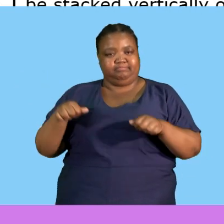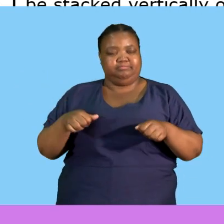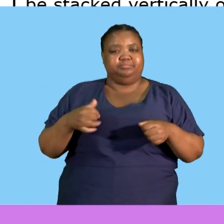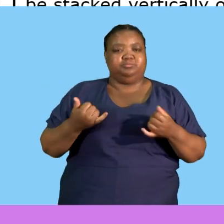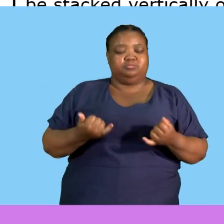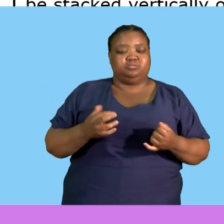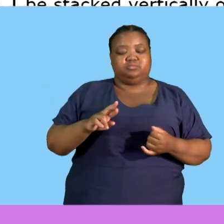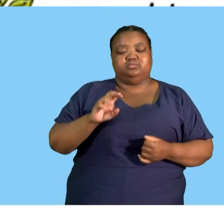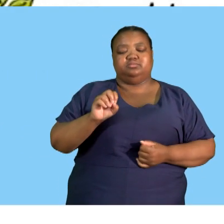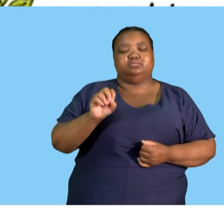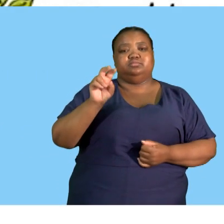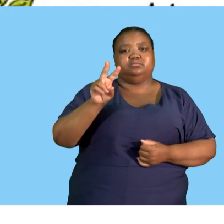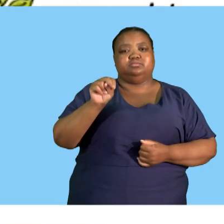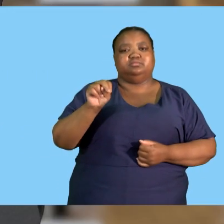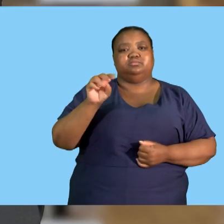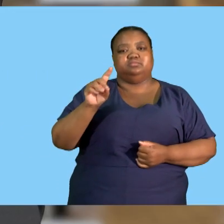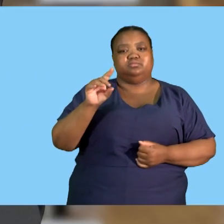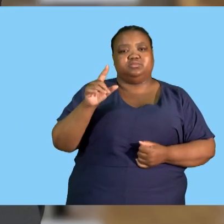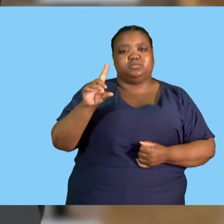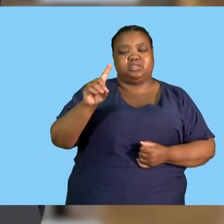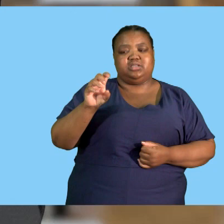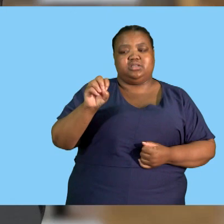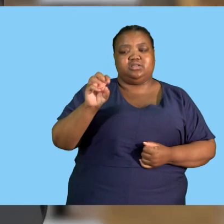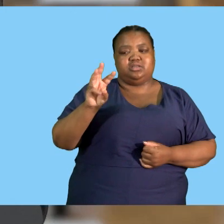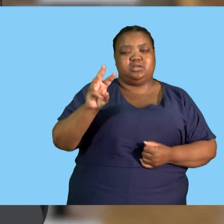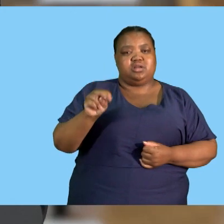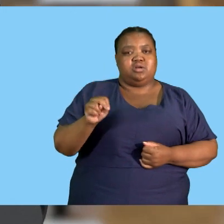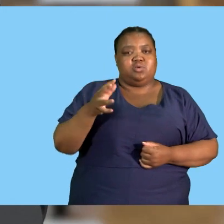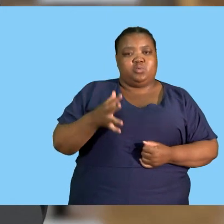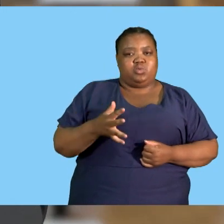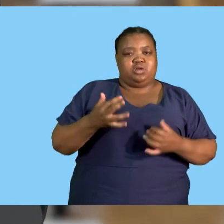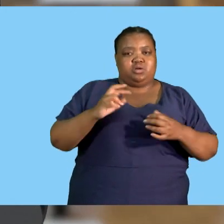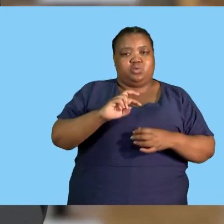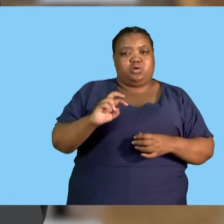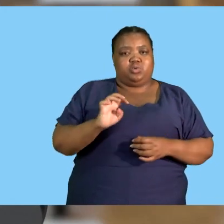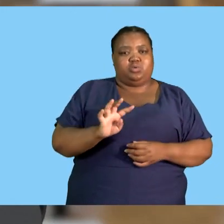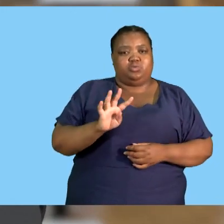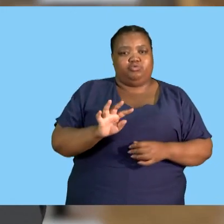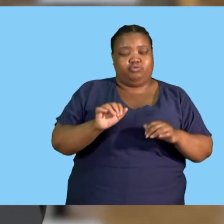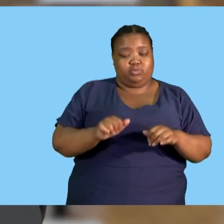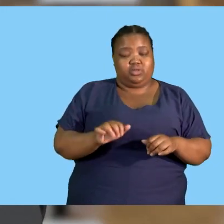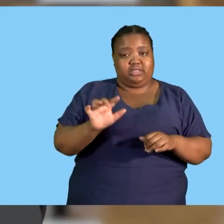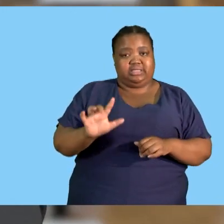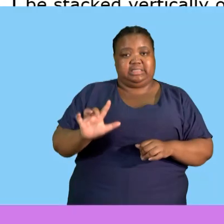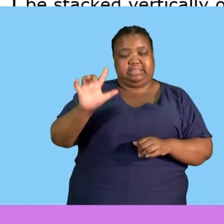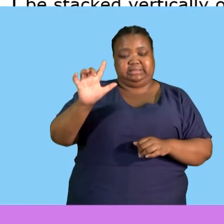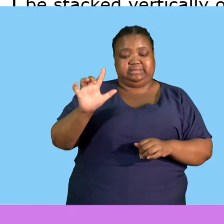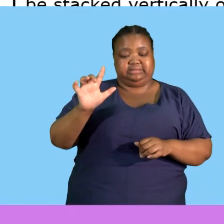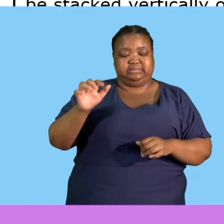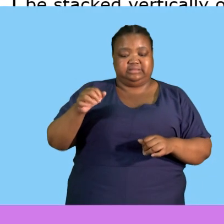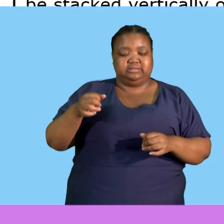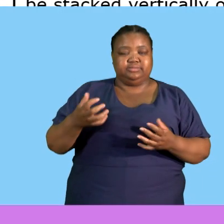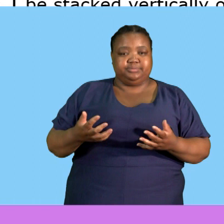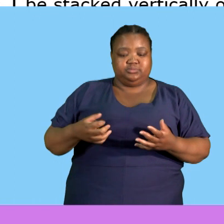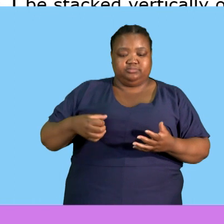4.504 followed by a few other numbers. Okay, so therefore, I'll round down again. This will then be equals to